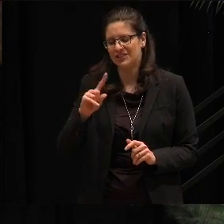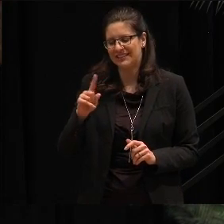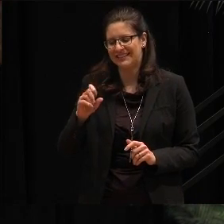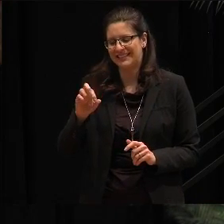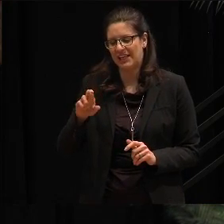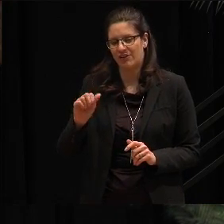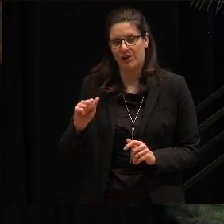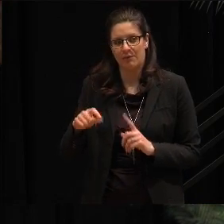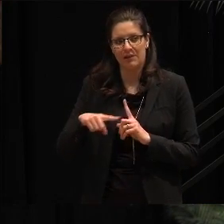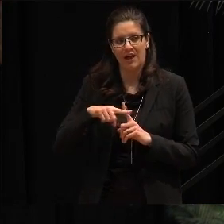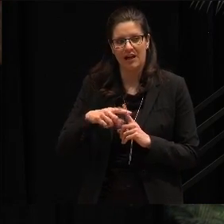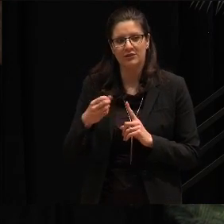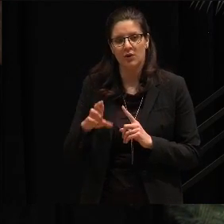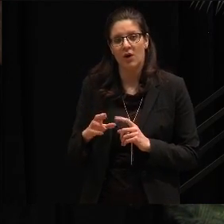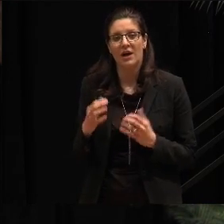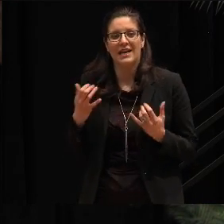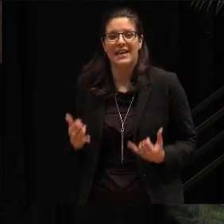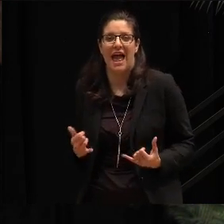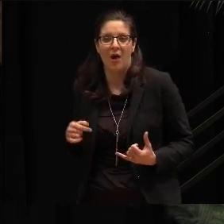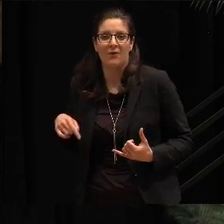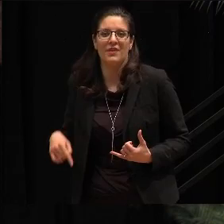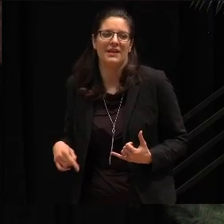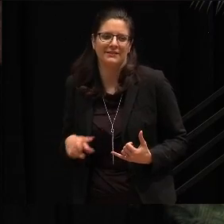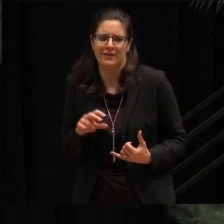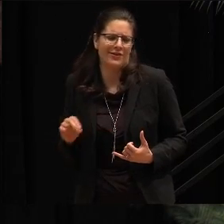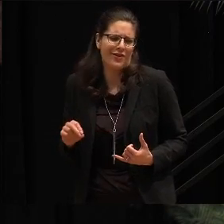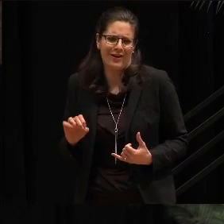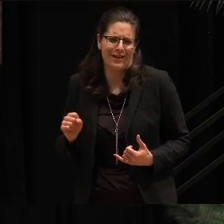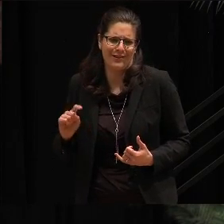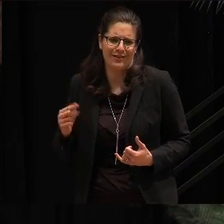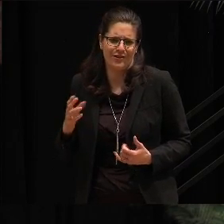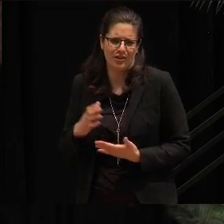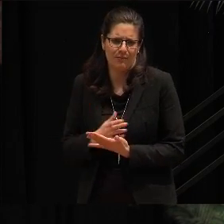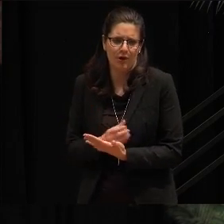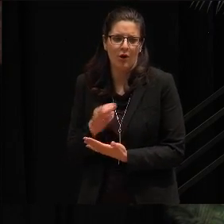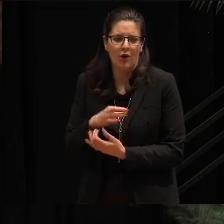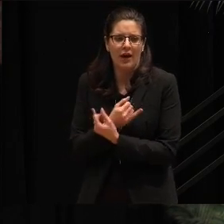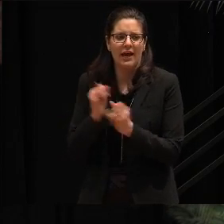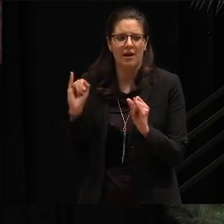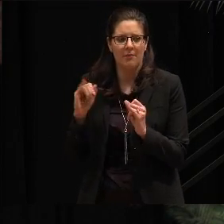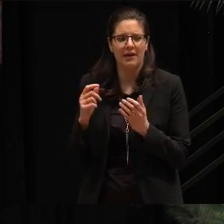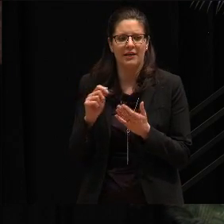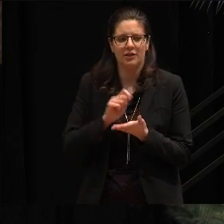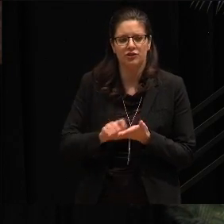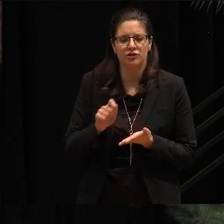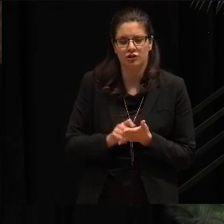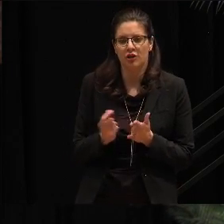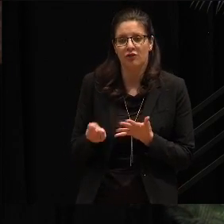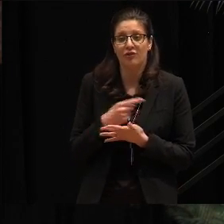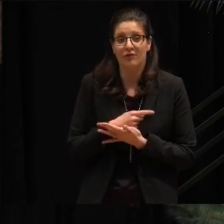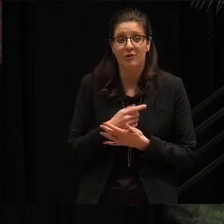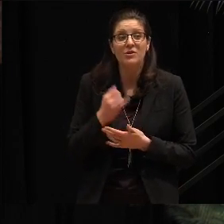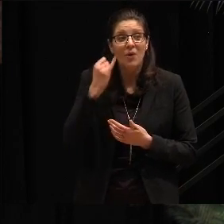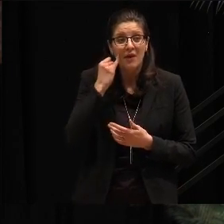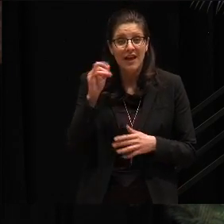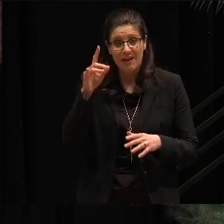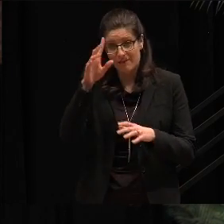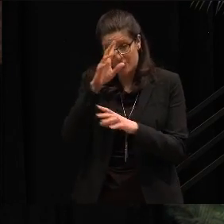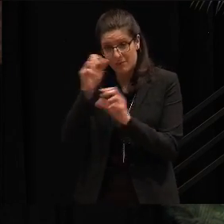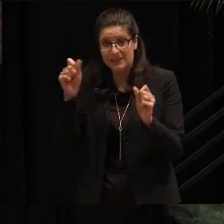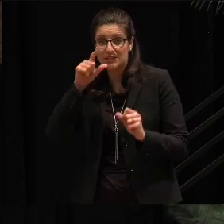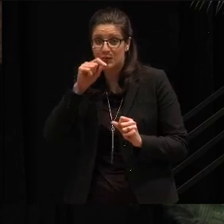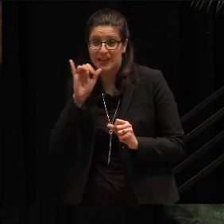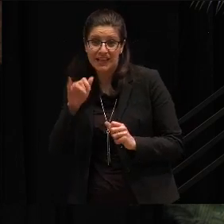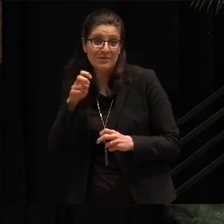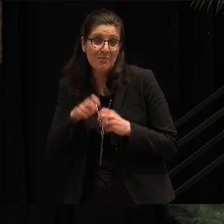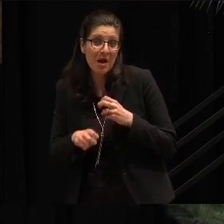the 30th chapter they made of that is, and Independent Journal Review. So if the president tweeting is a problem, I